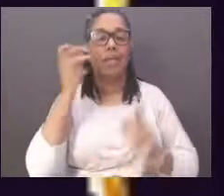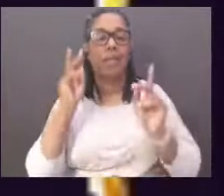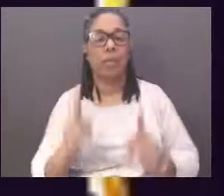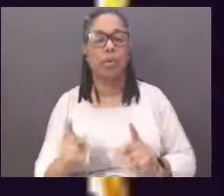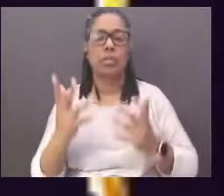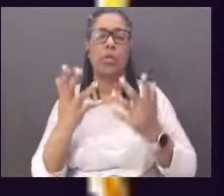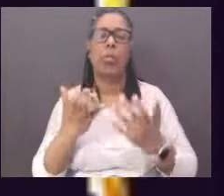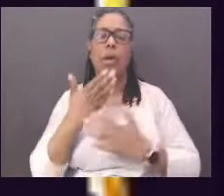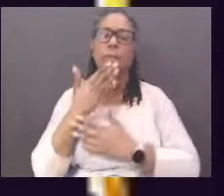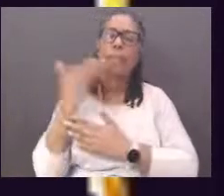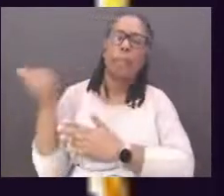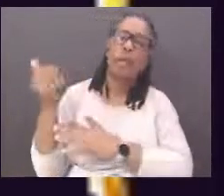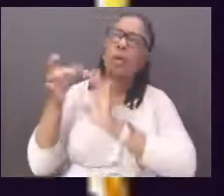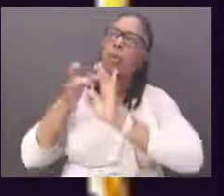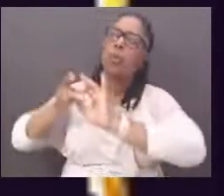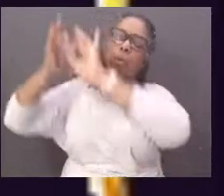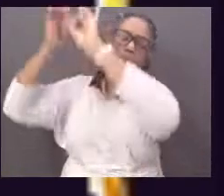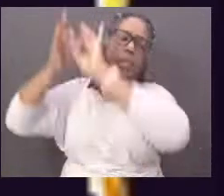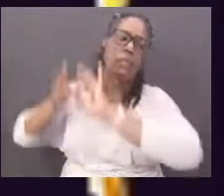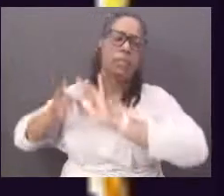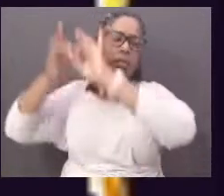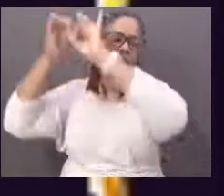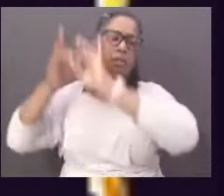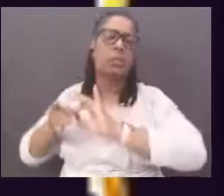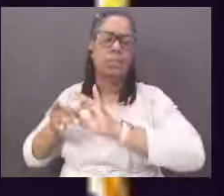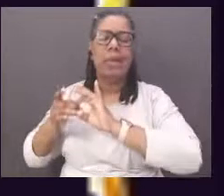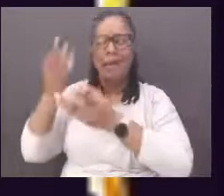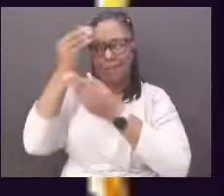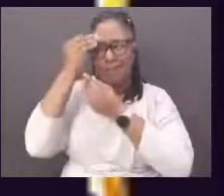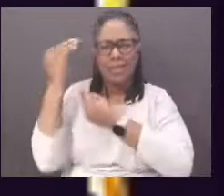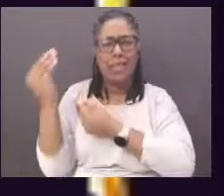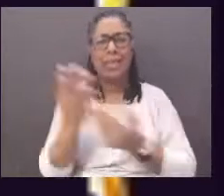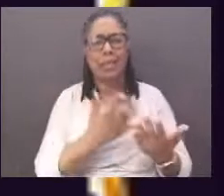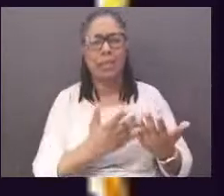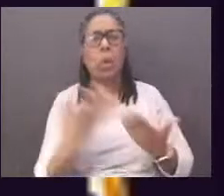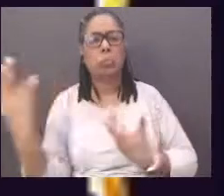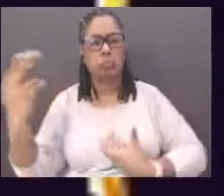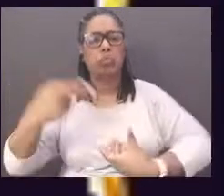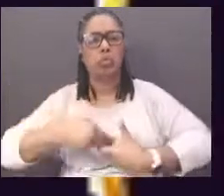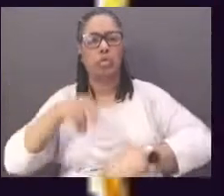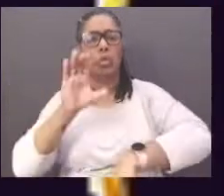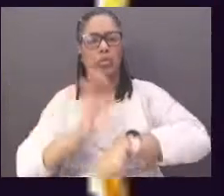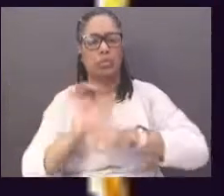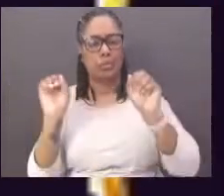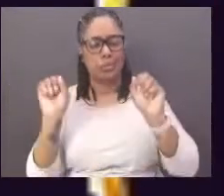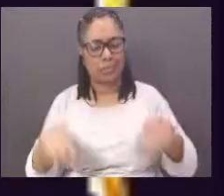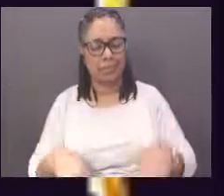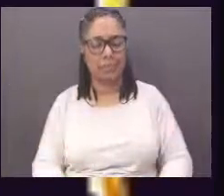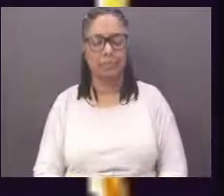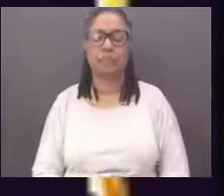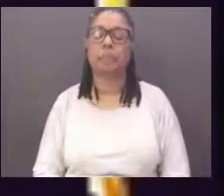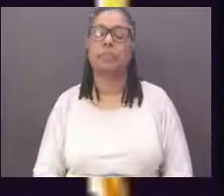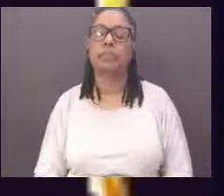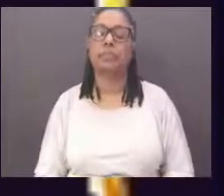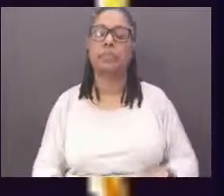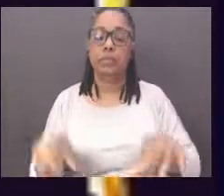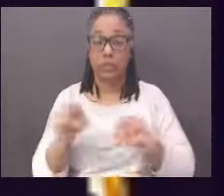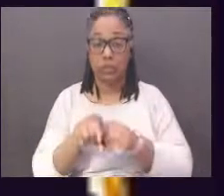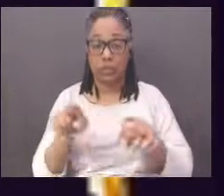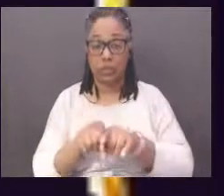relationship with God through Jesus Christ. Let them know that they can join the church. We as well invite you to